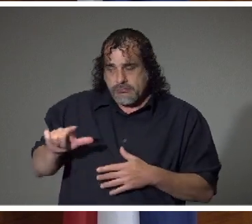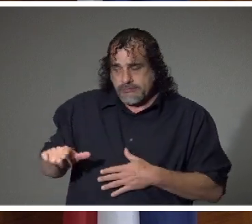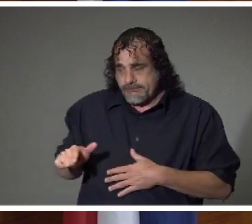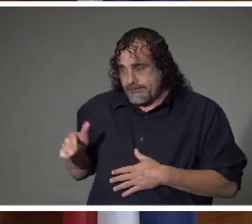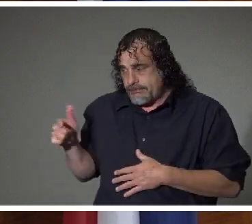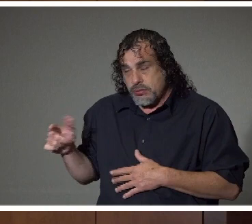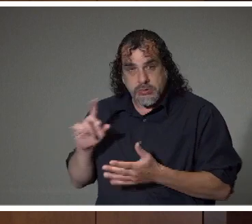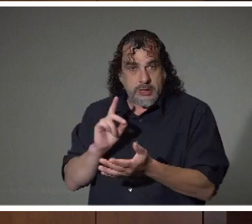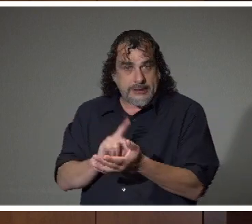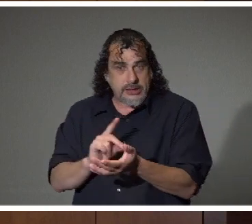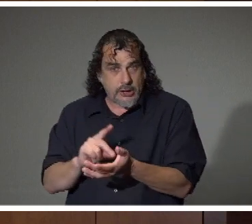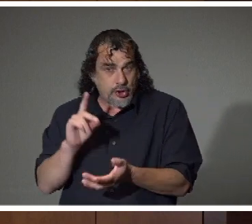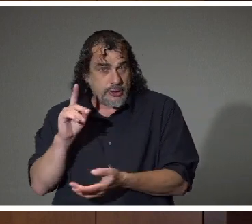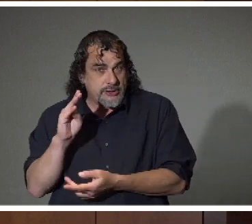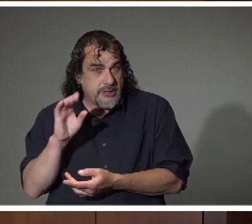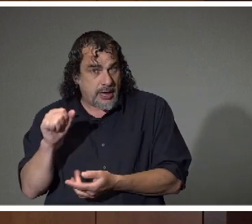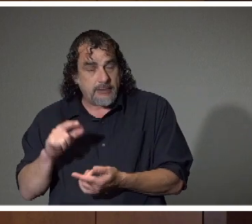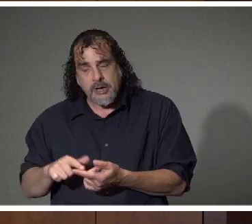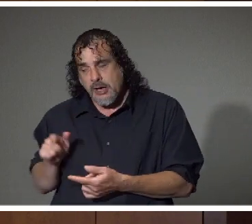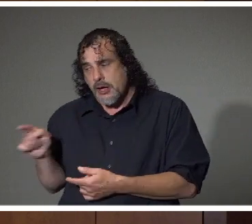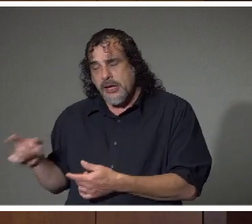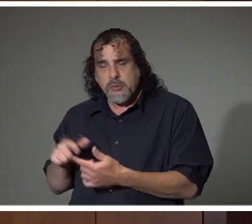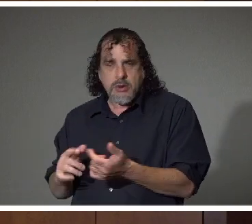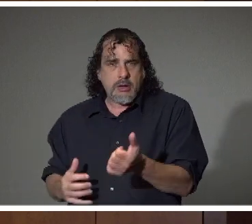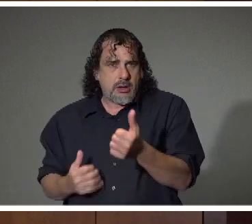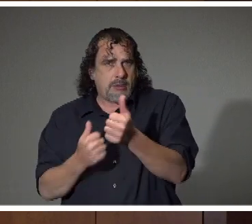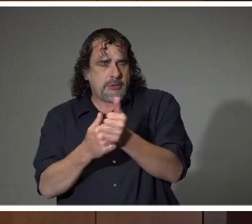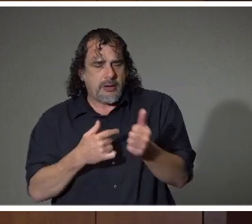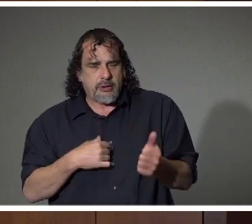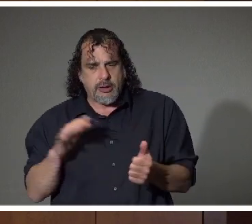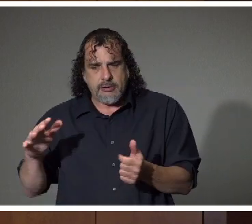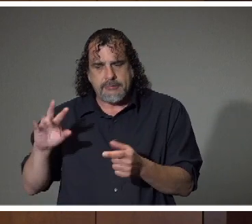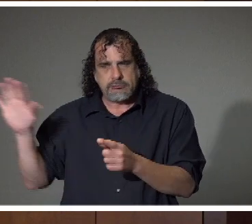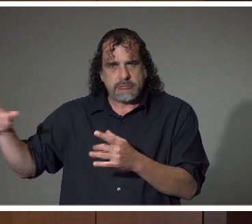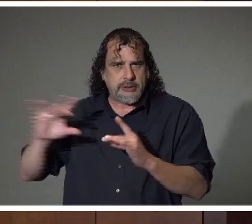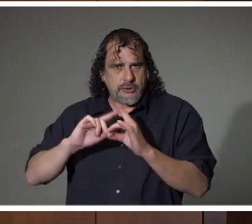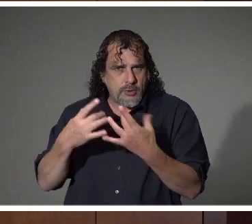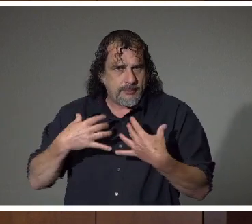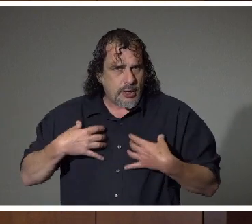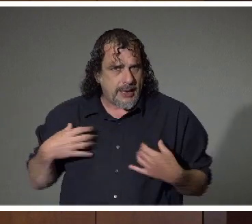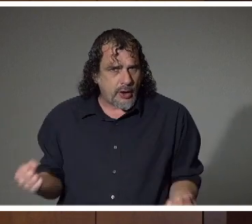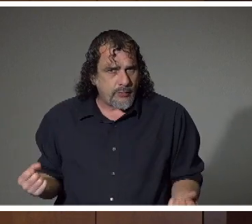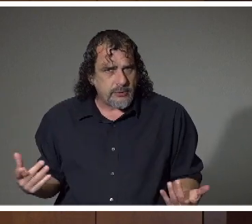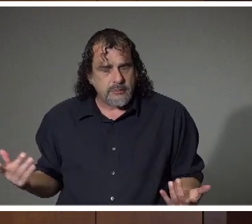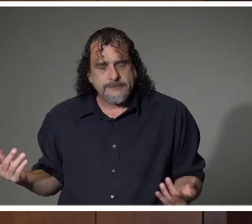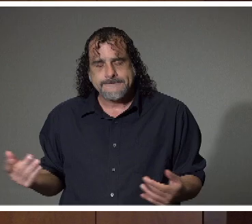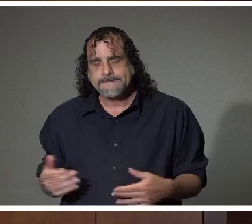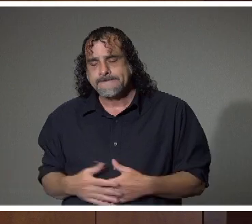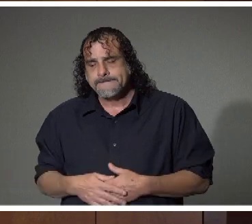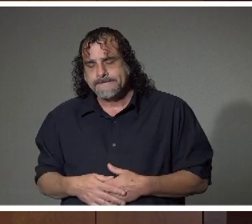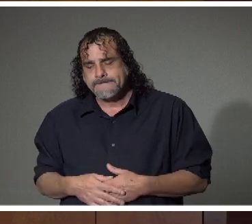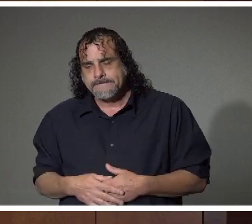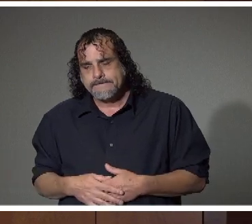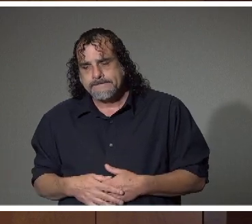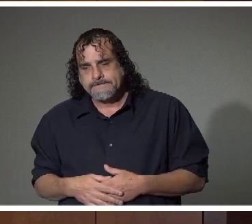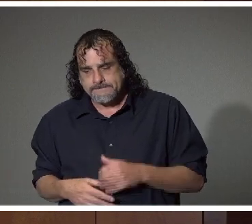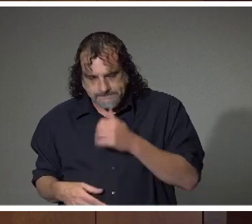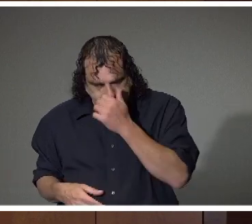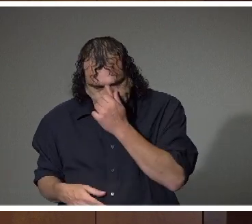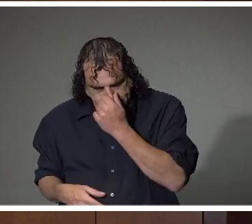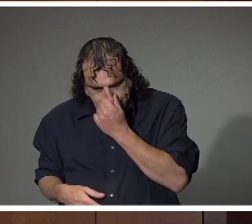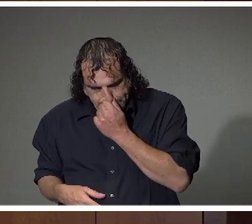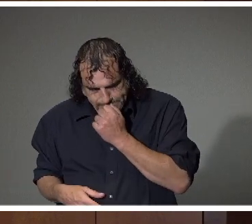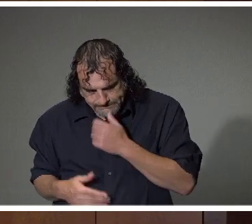Dr. Dobbs, who is going to give us an update from the perspective of the Department of Health and what the health experts are